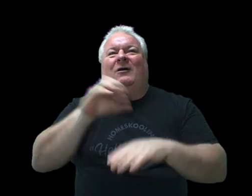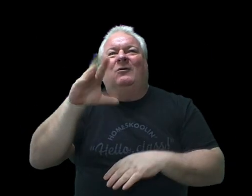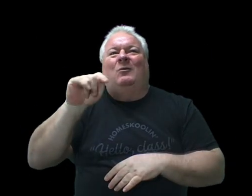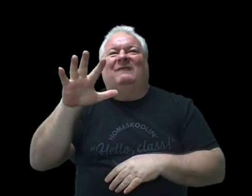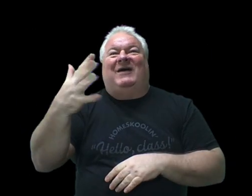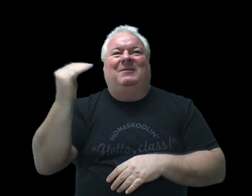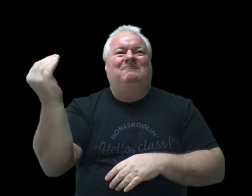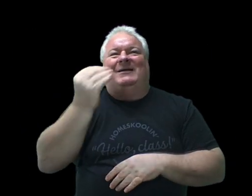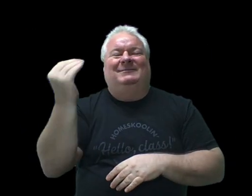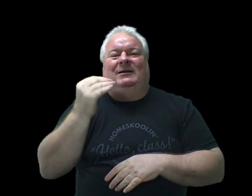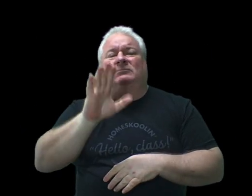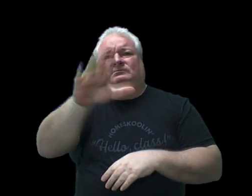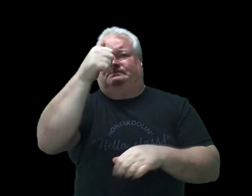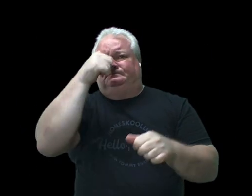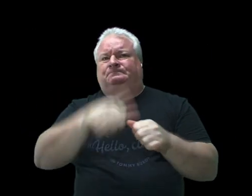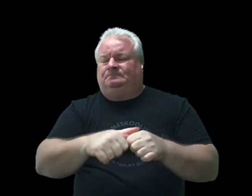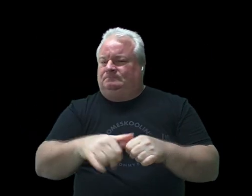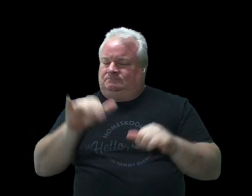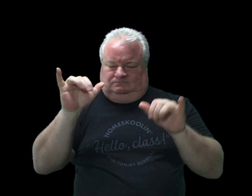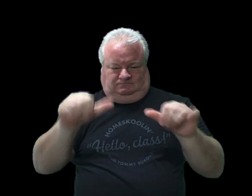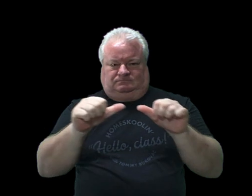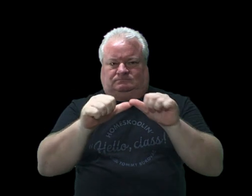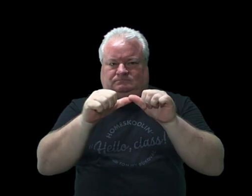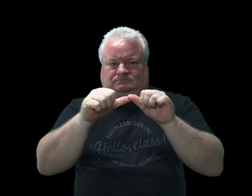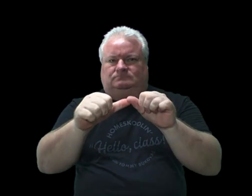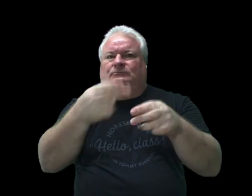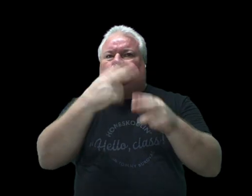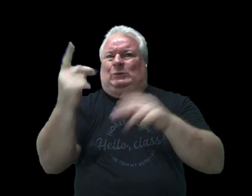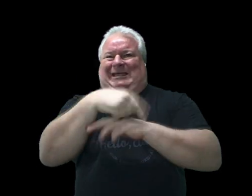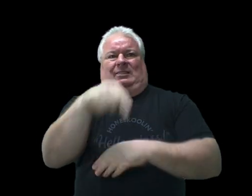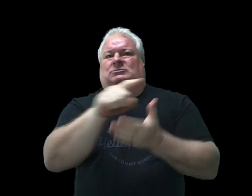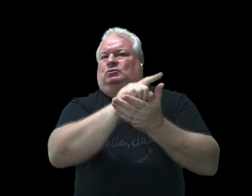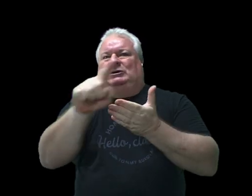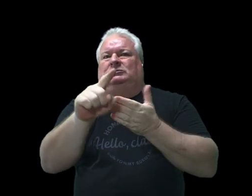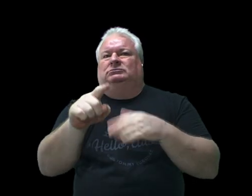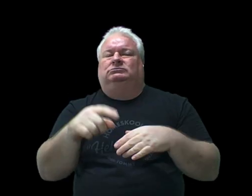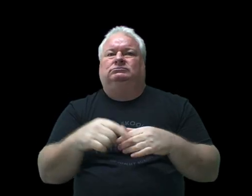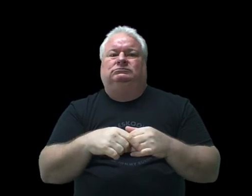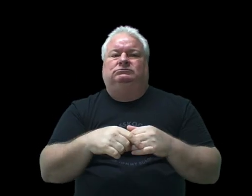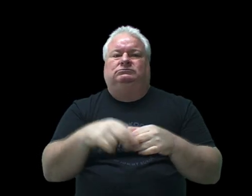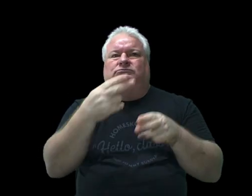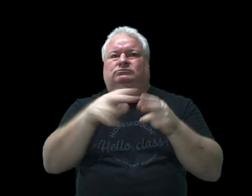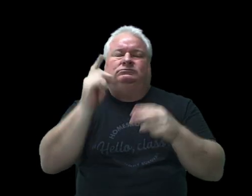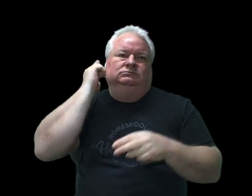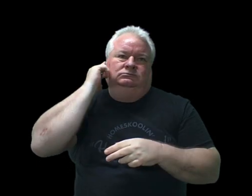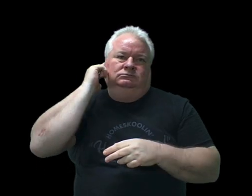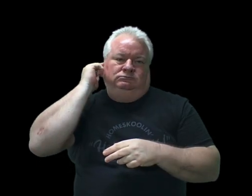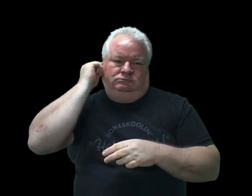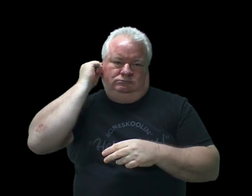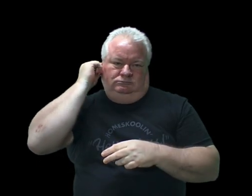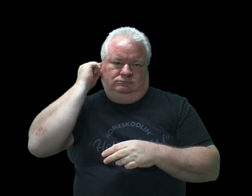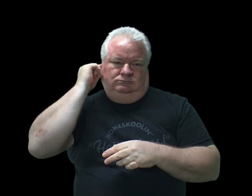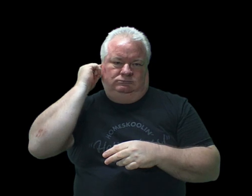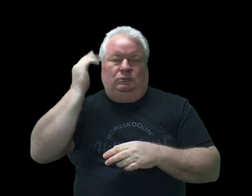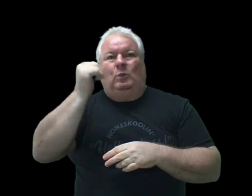next week, October 5th. Remember that we continue a short day today in